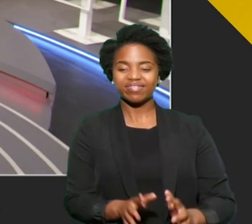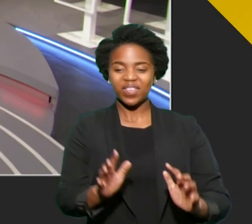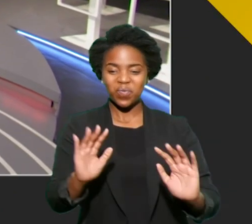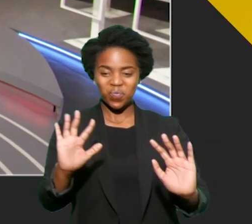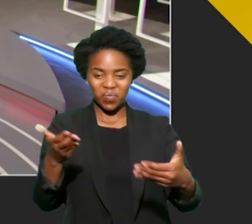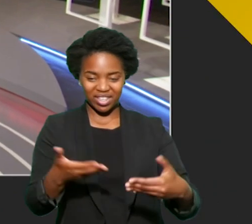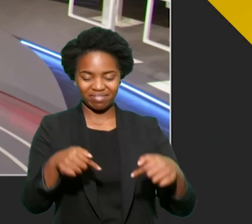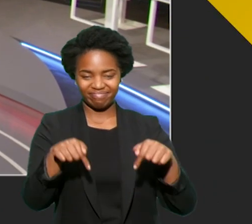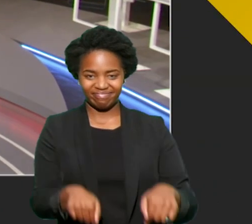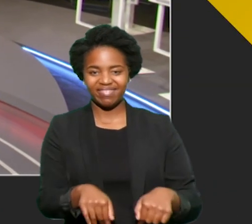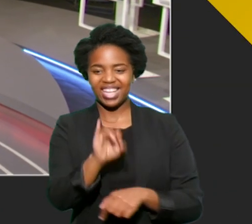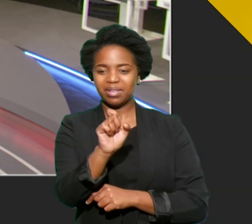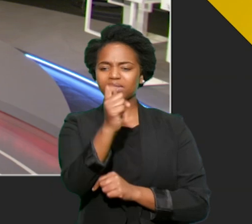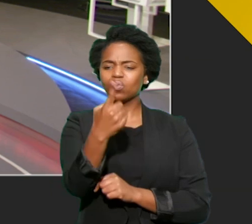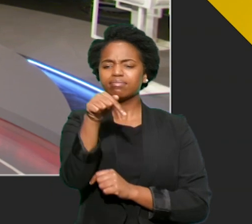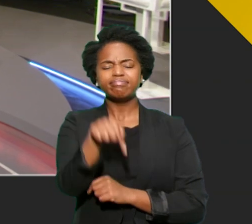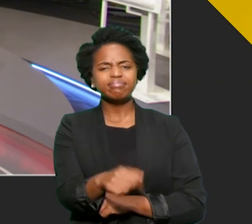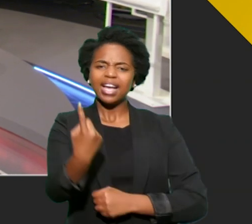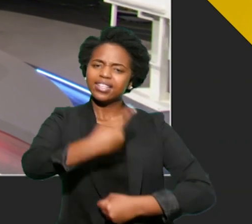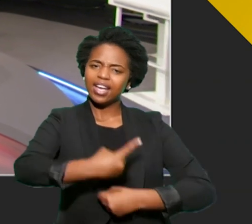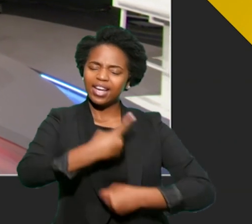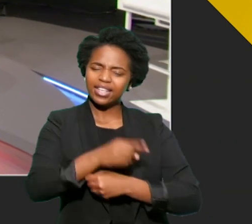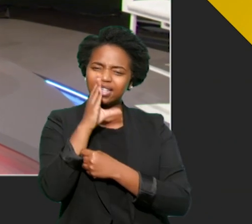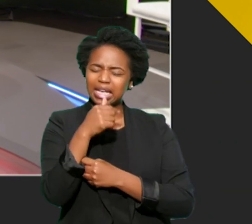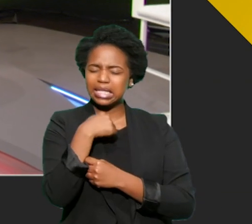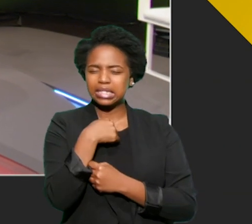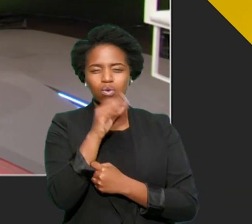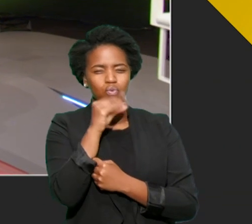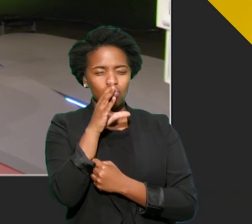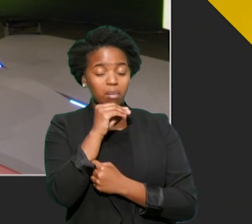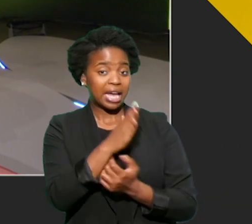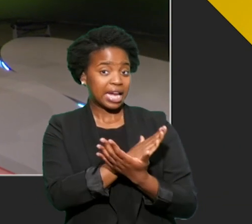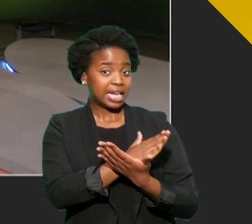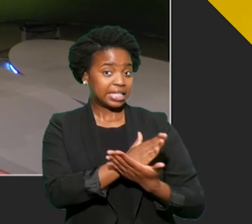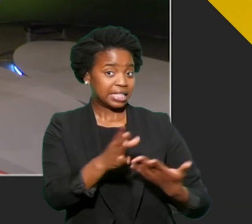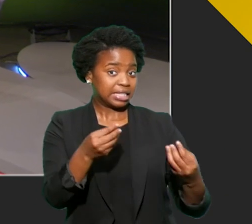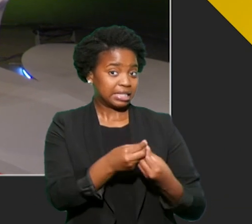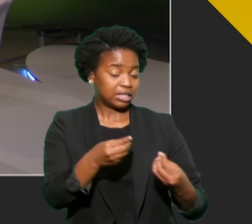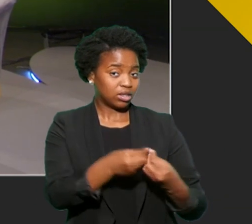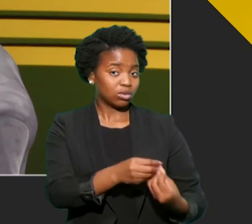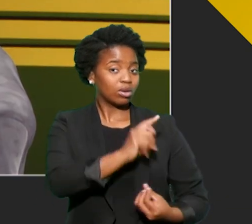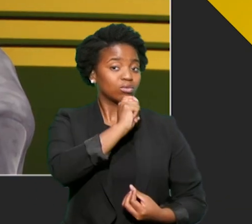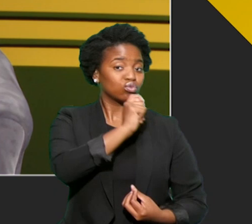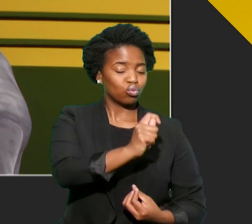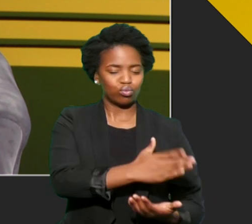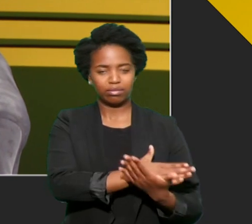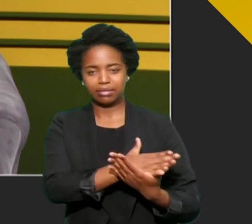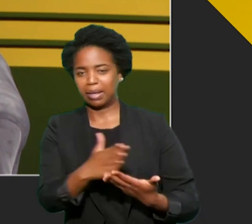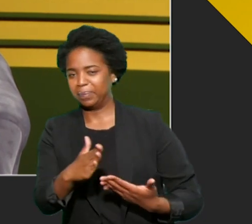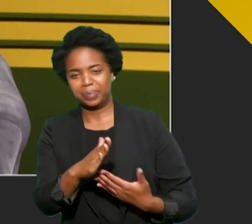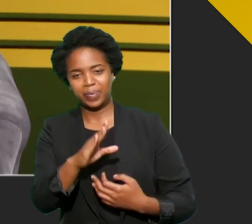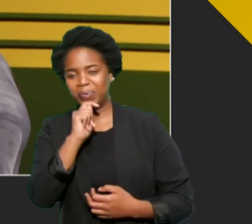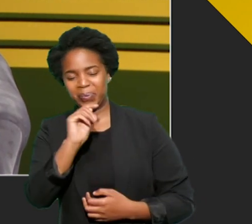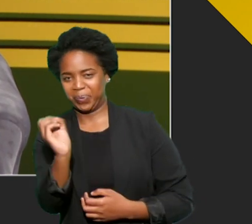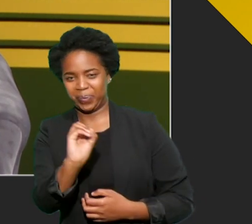Right here on SABC 1. Kiona Daily Thetha and Lekgono re bolela ka the myths and facts of yona 5G technology. But right now I want to